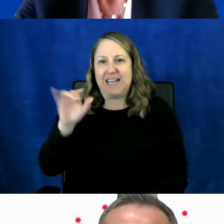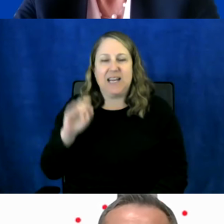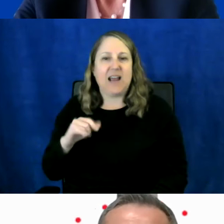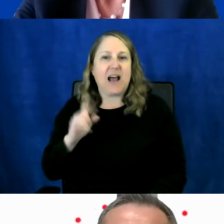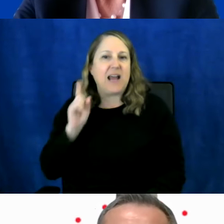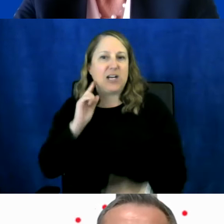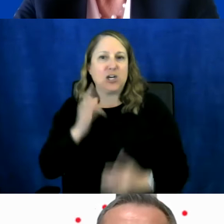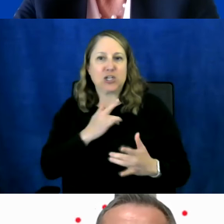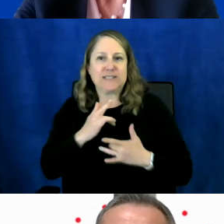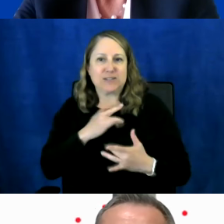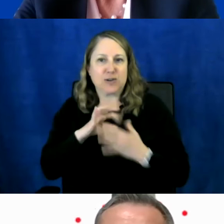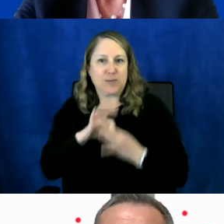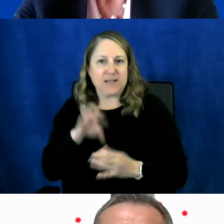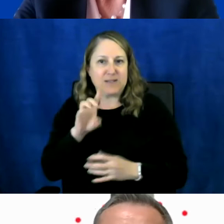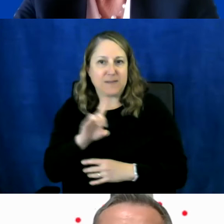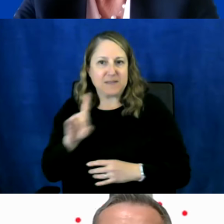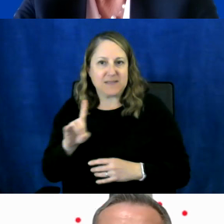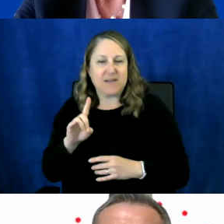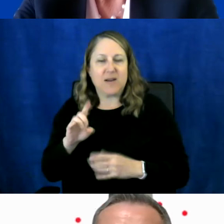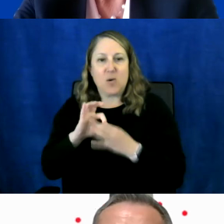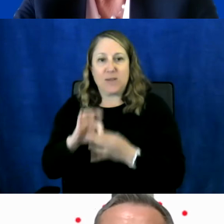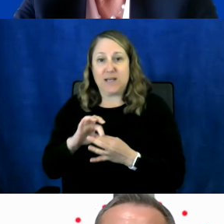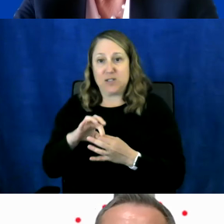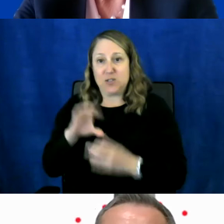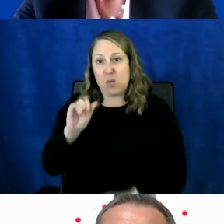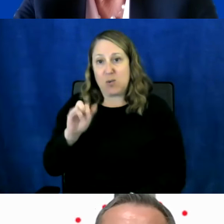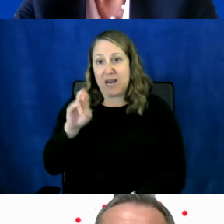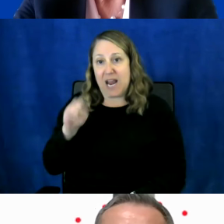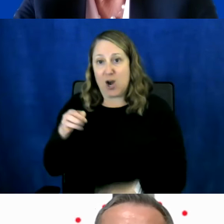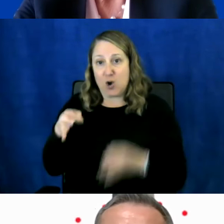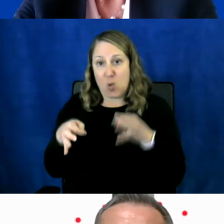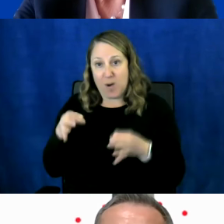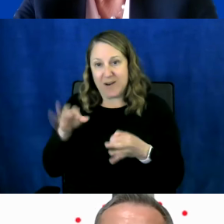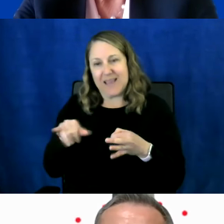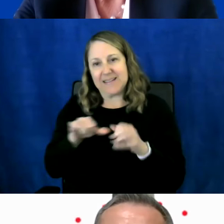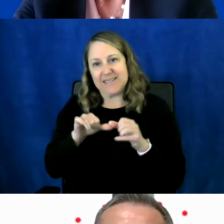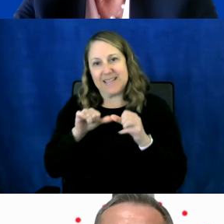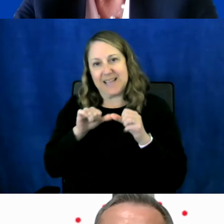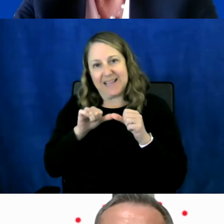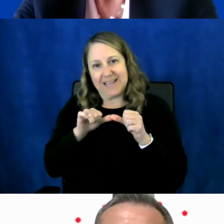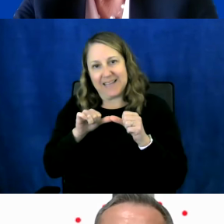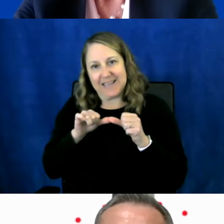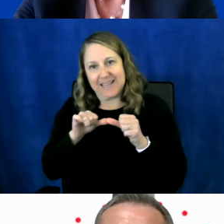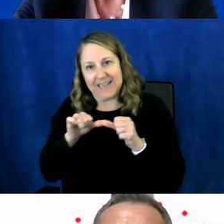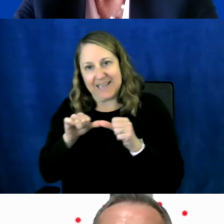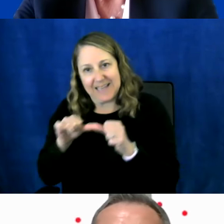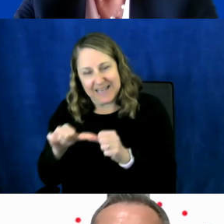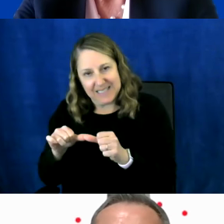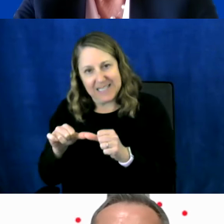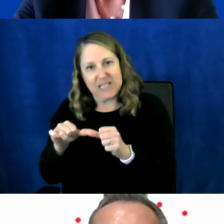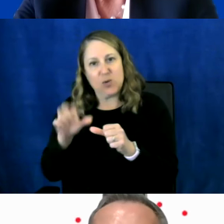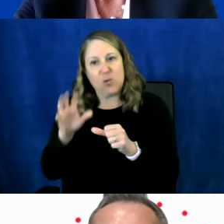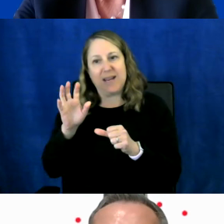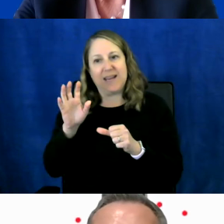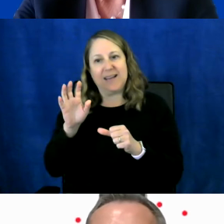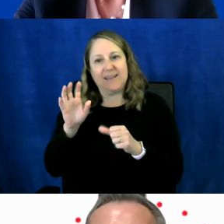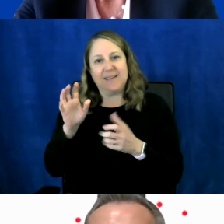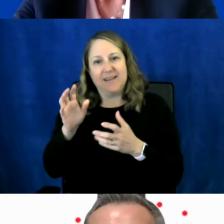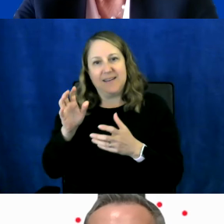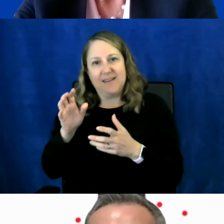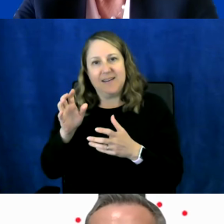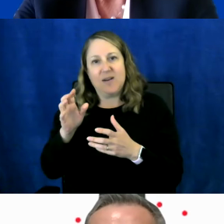disabilities about CareCore is a continuation of making what's